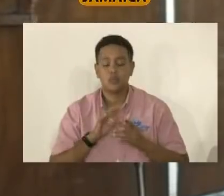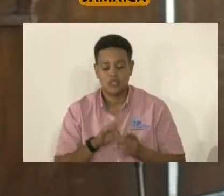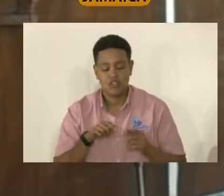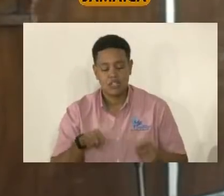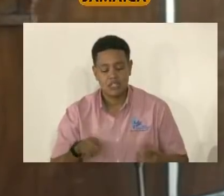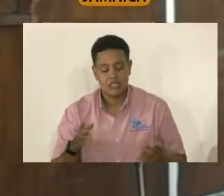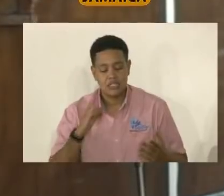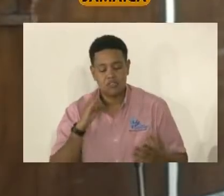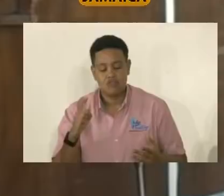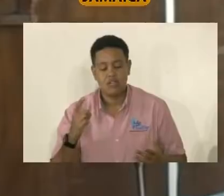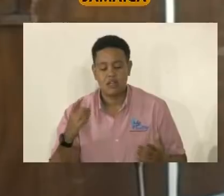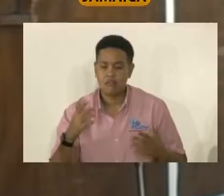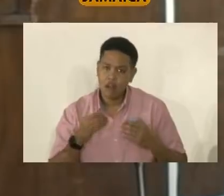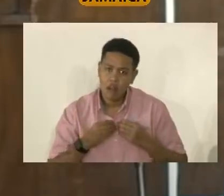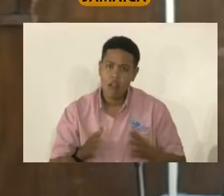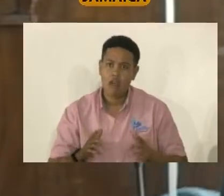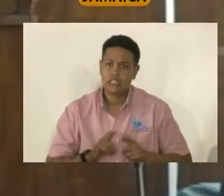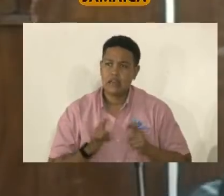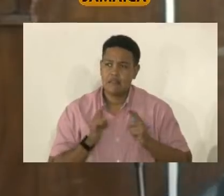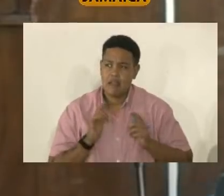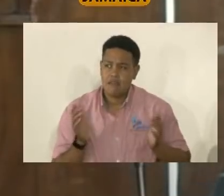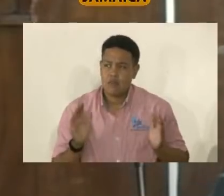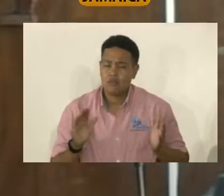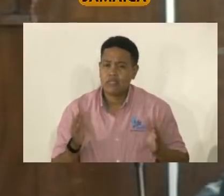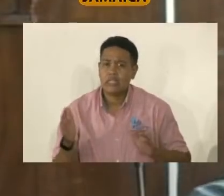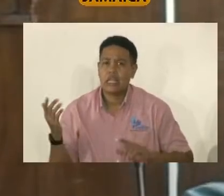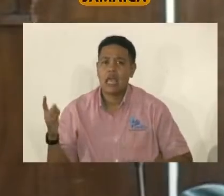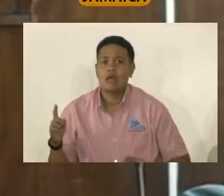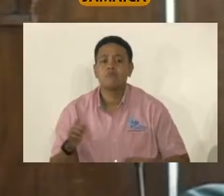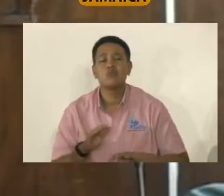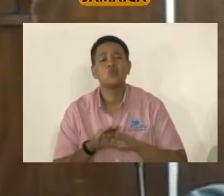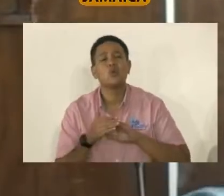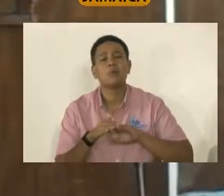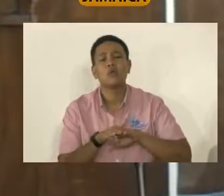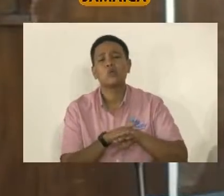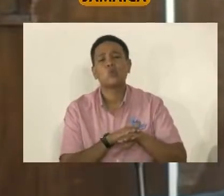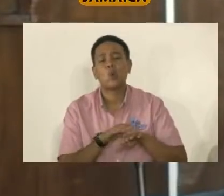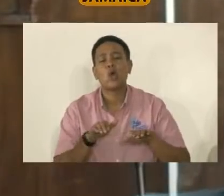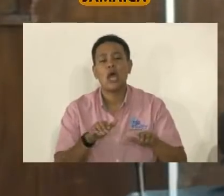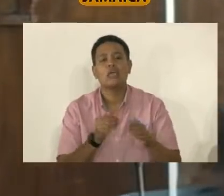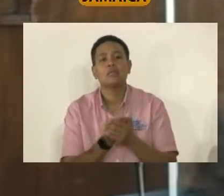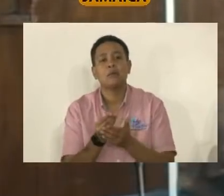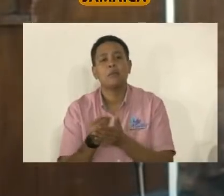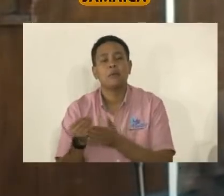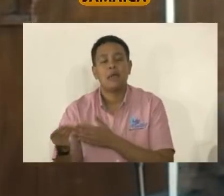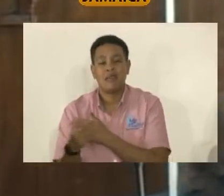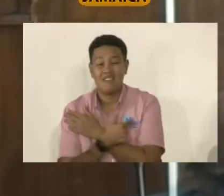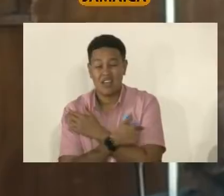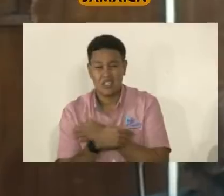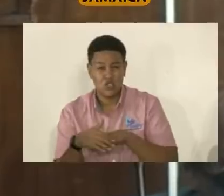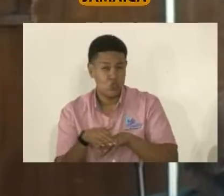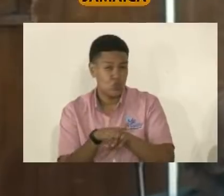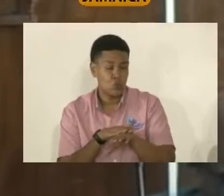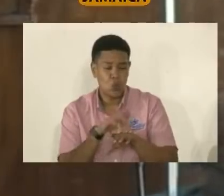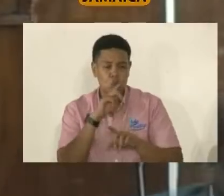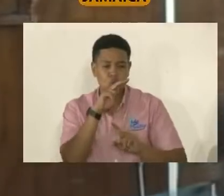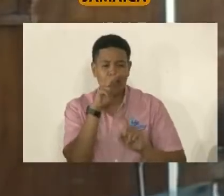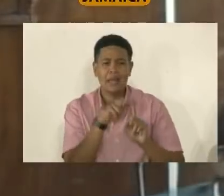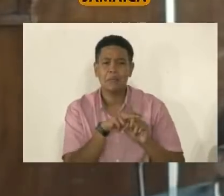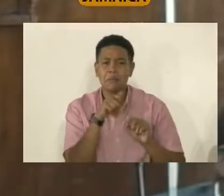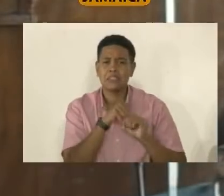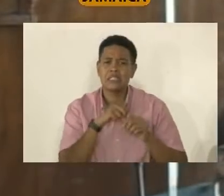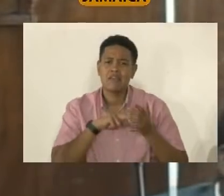the significant loss of life. Jamaica was slow to act in purchasing vaccines, slow to implement a